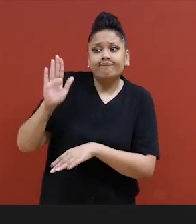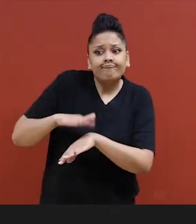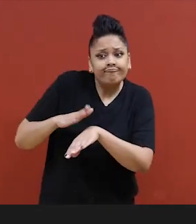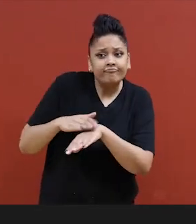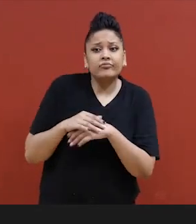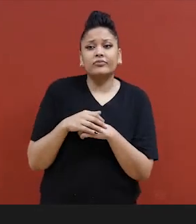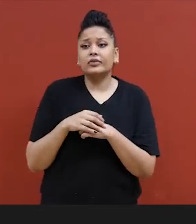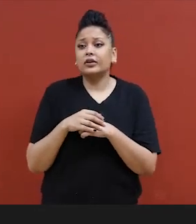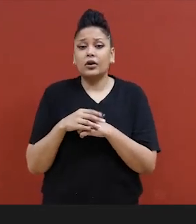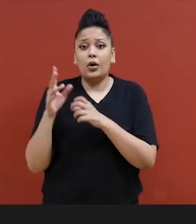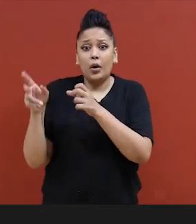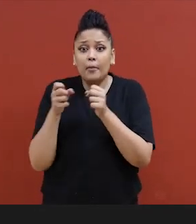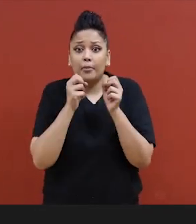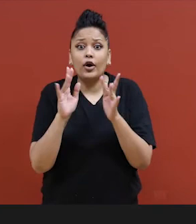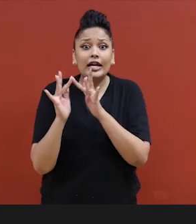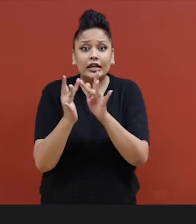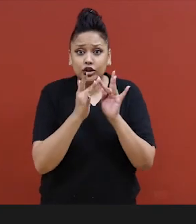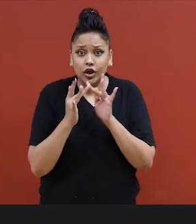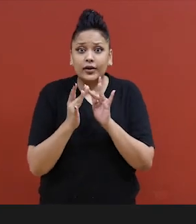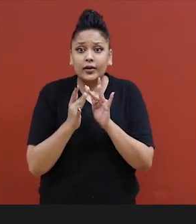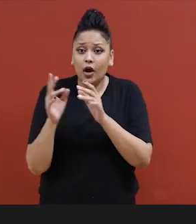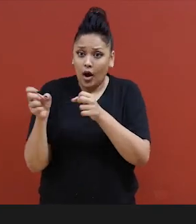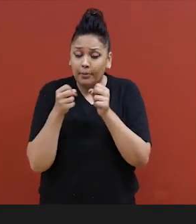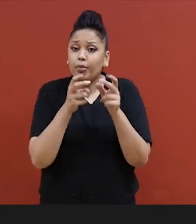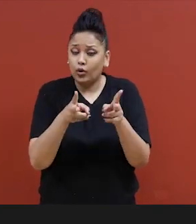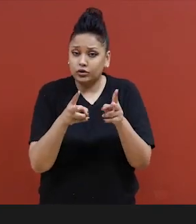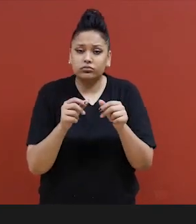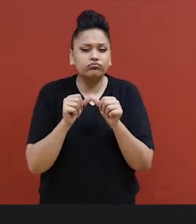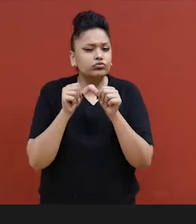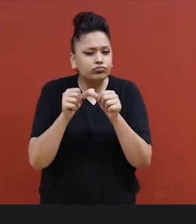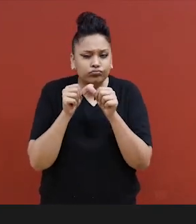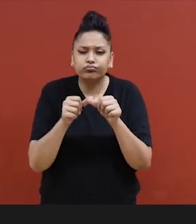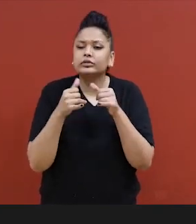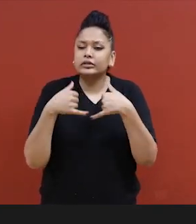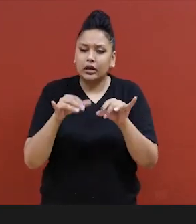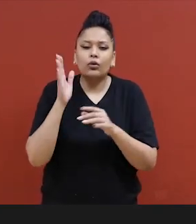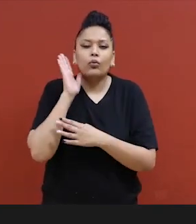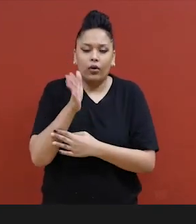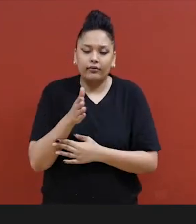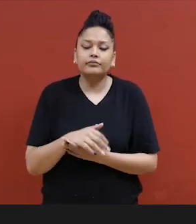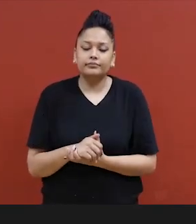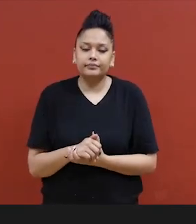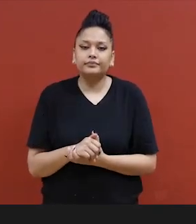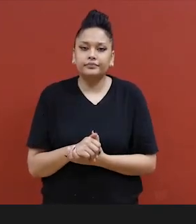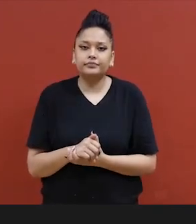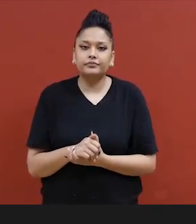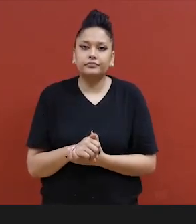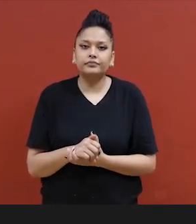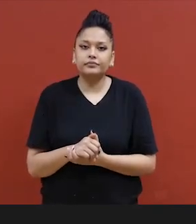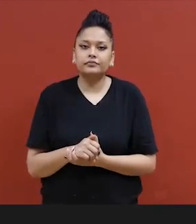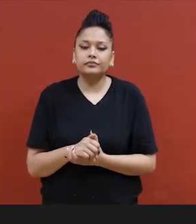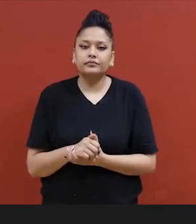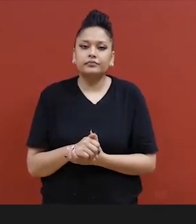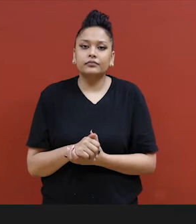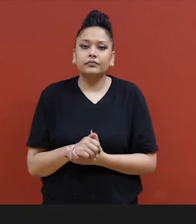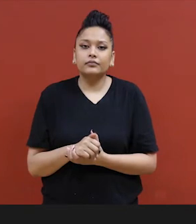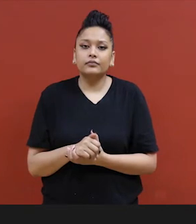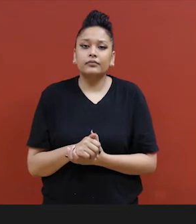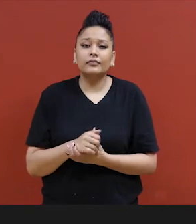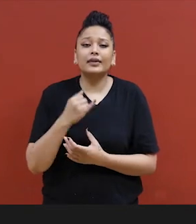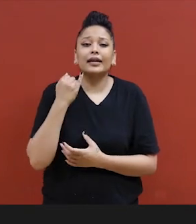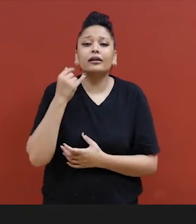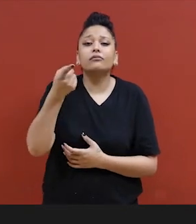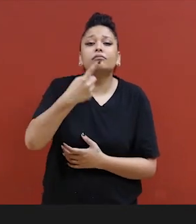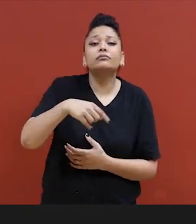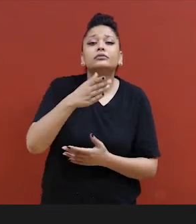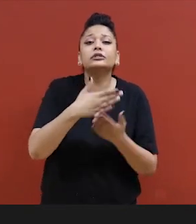what you post, because once it's out there forever. Mm-hmm. So something that you may